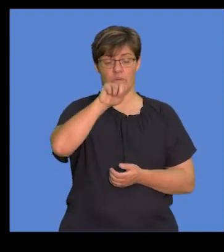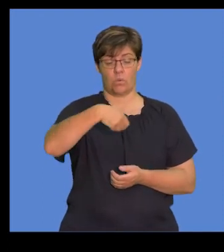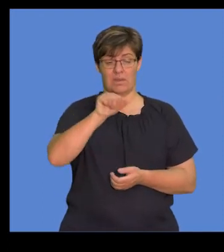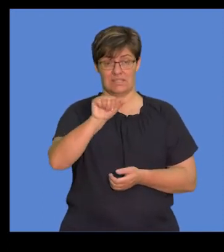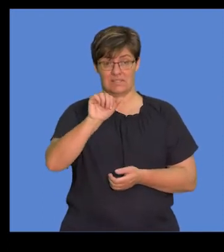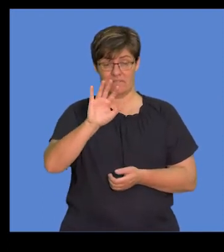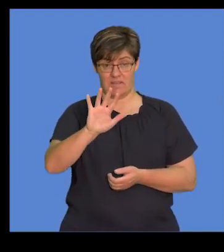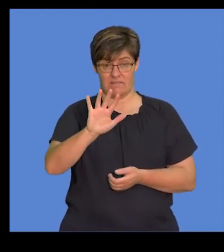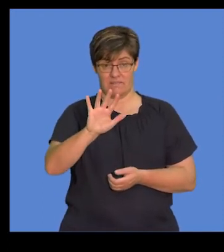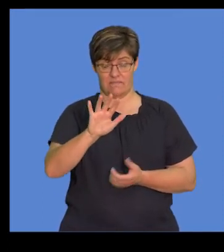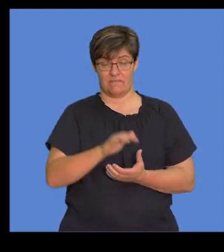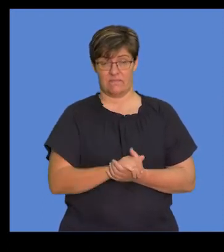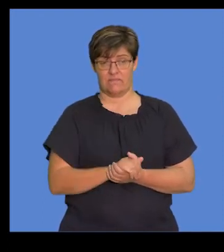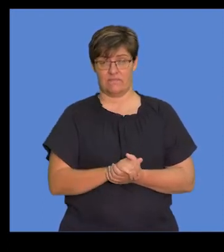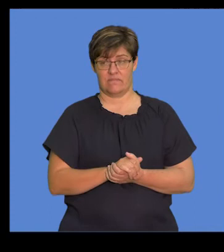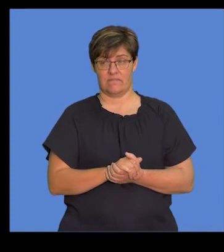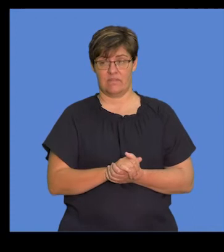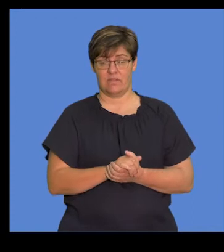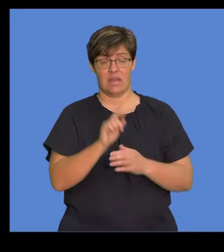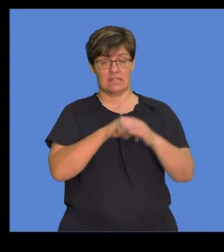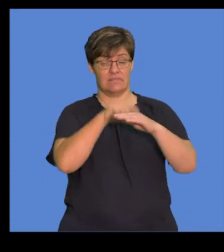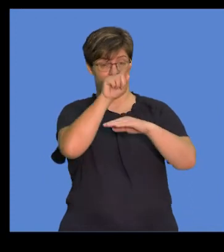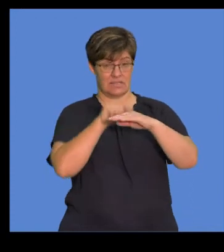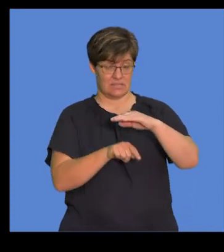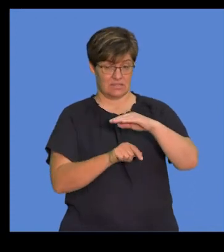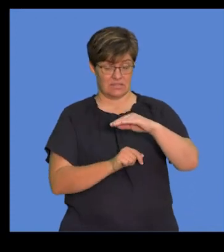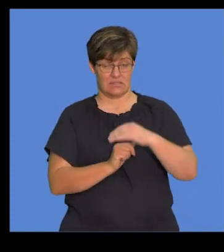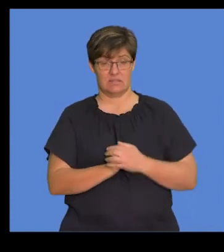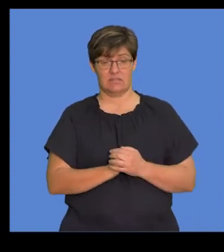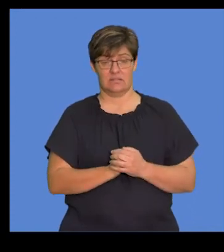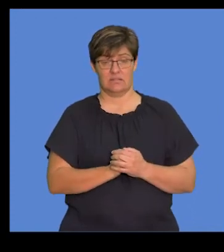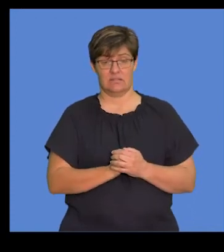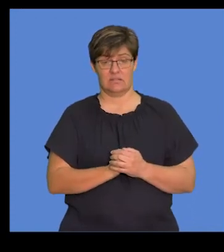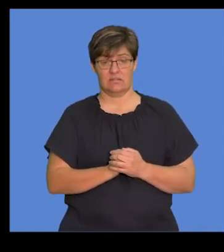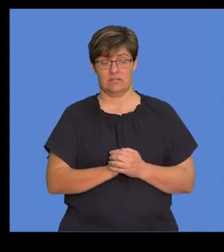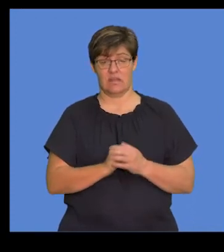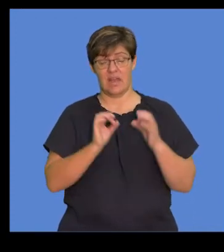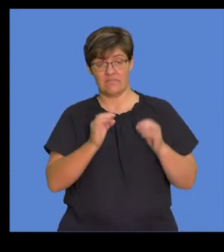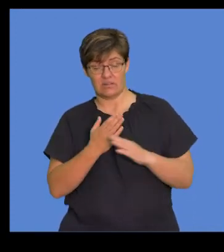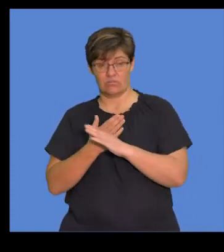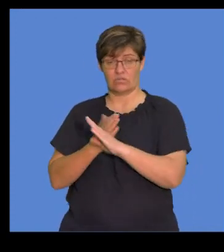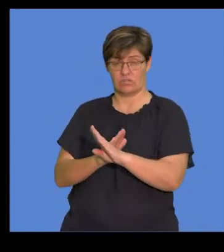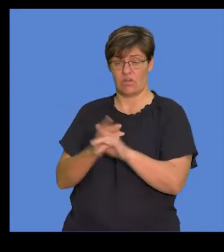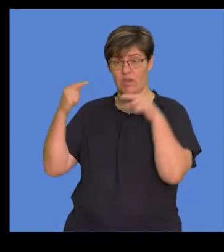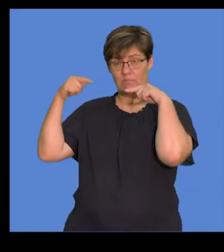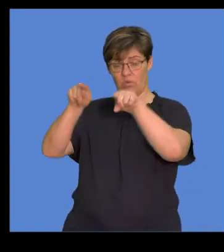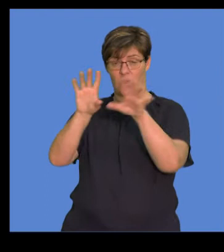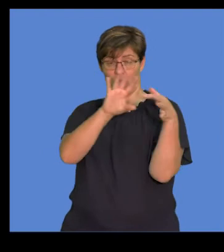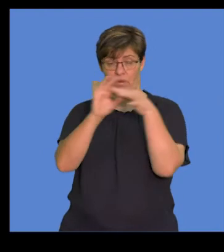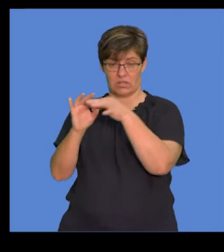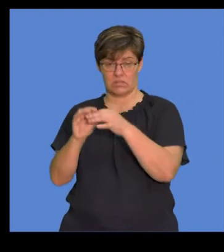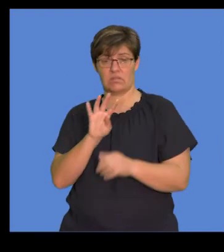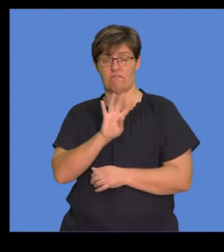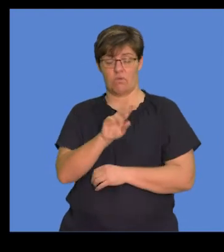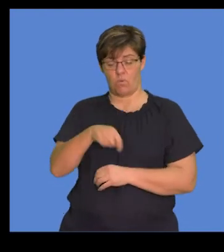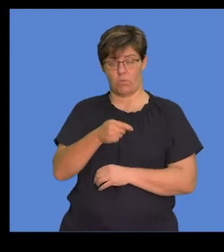14,65, okay? We divide that by the effective resistance of the parallel